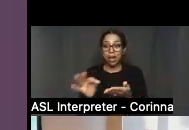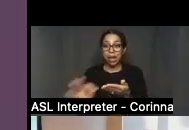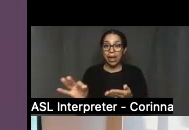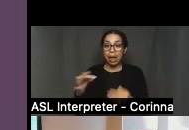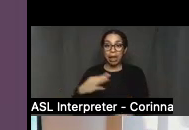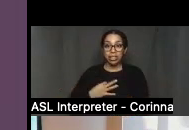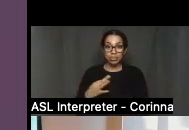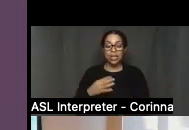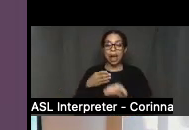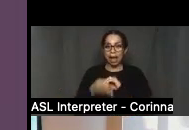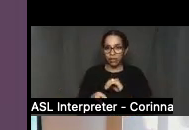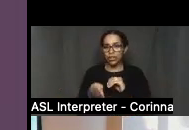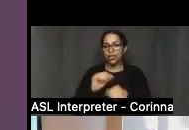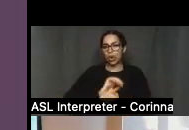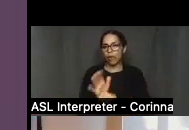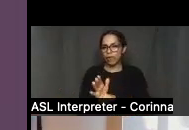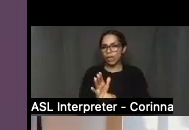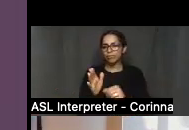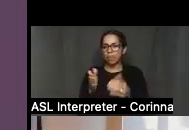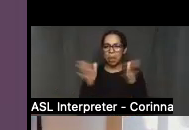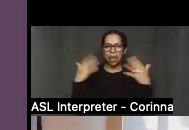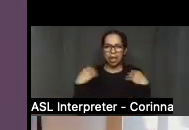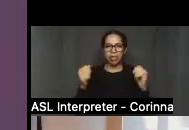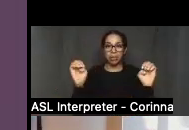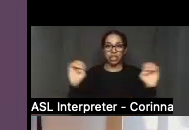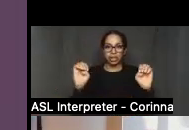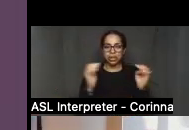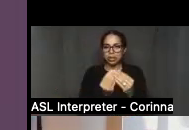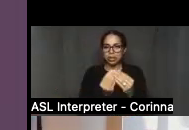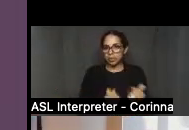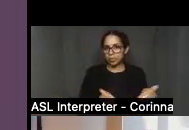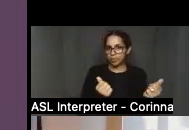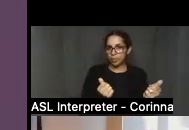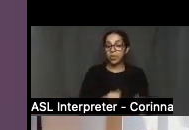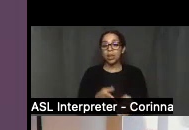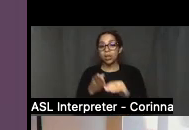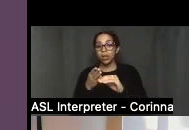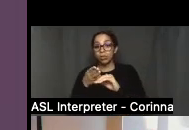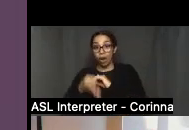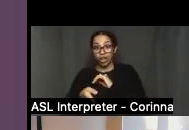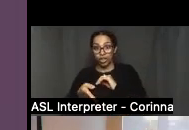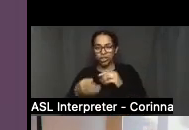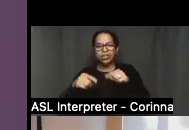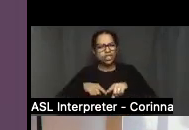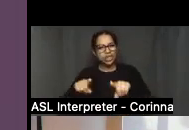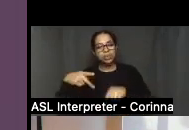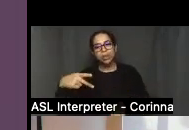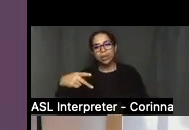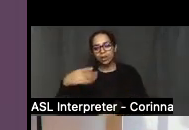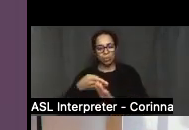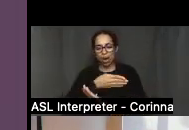health emergency. Prior to that, when we were in the PHE, or the public health emergency, the federal